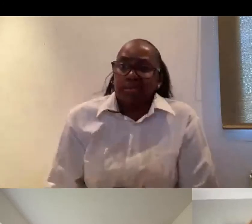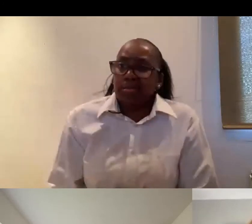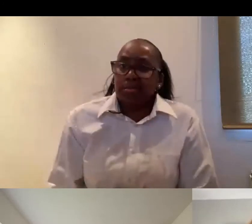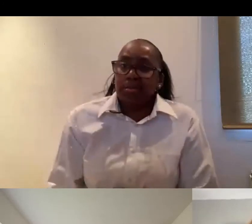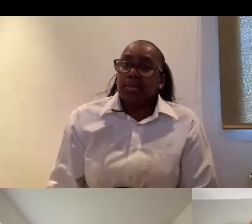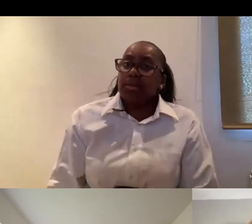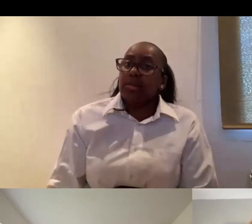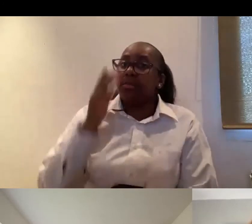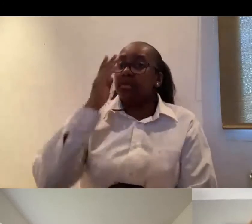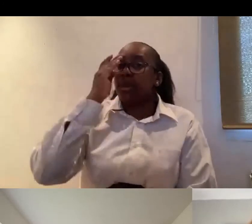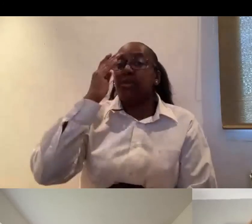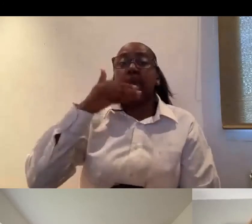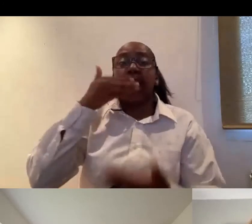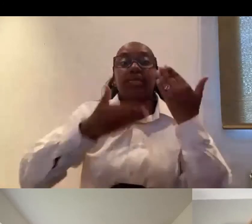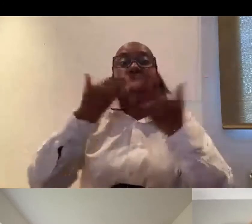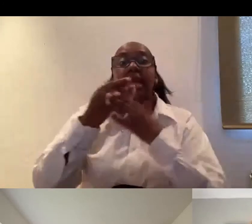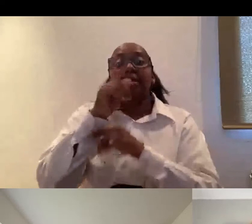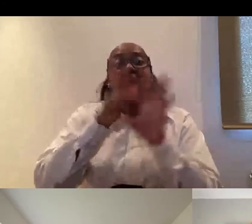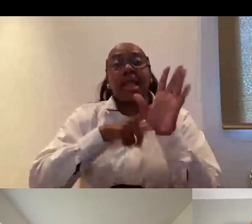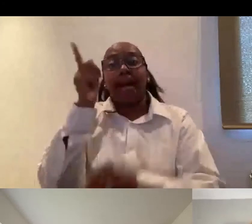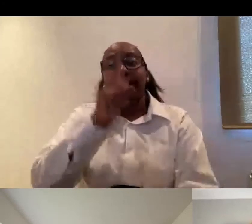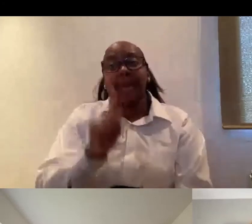time talking that through, that'd be absolutely spectacular.